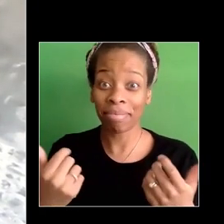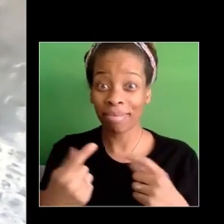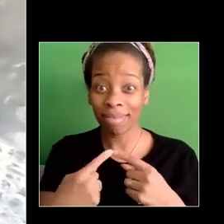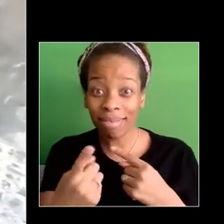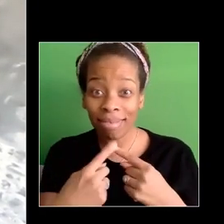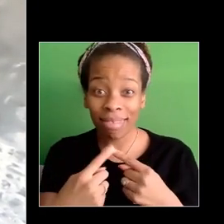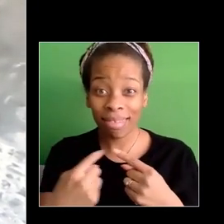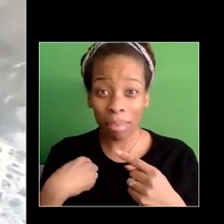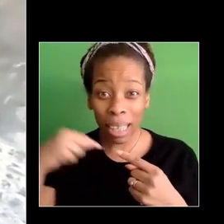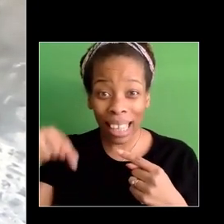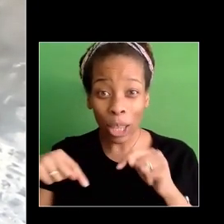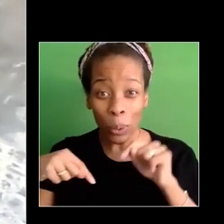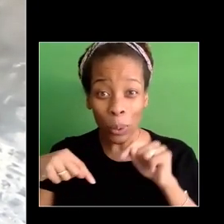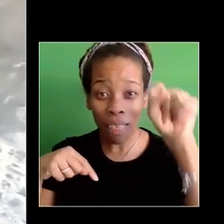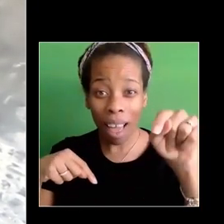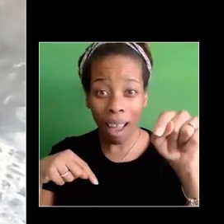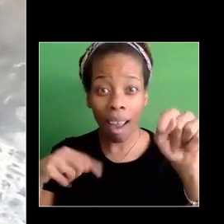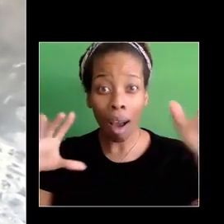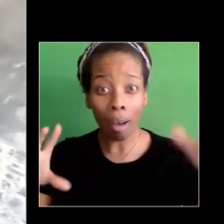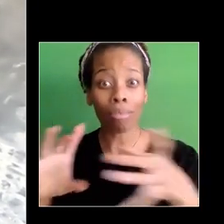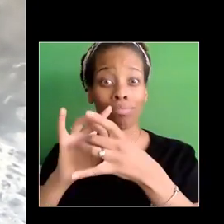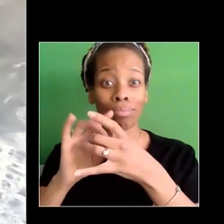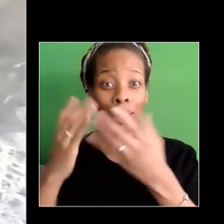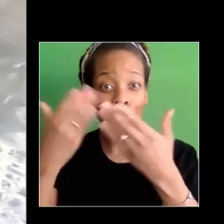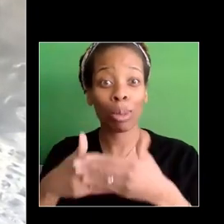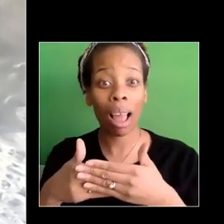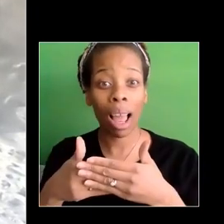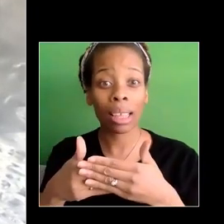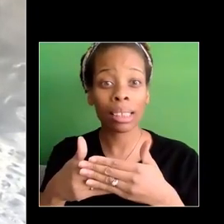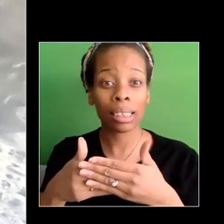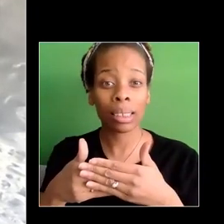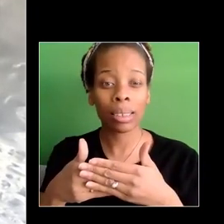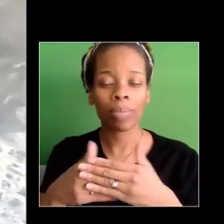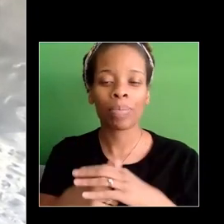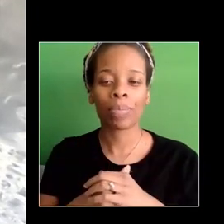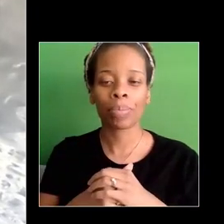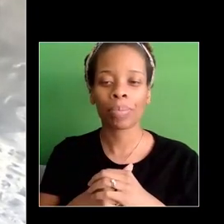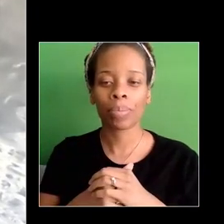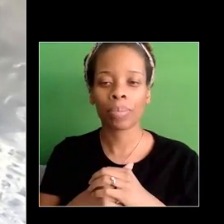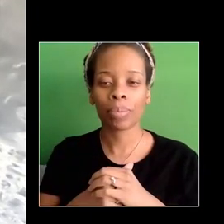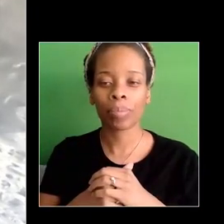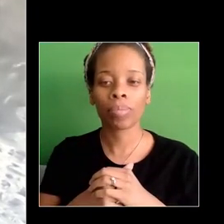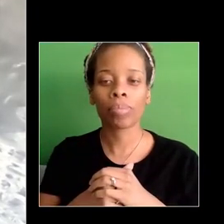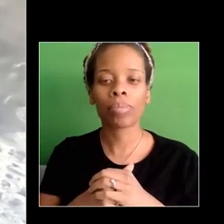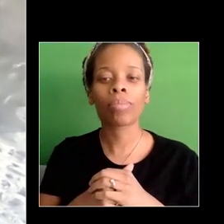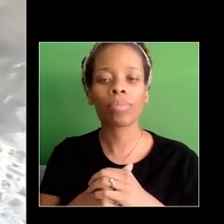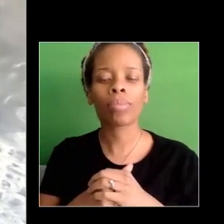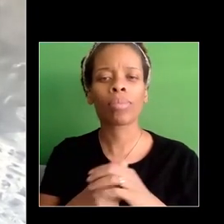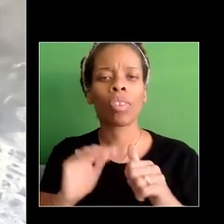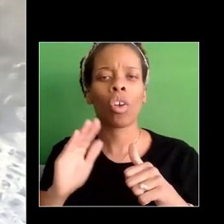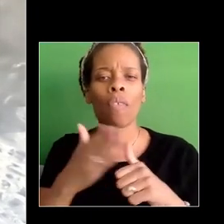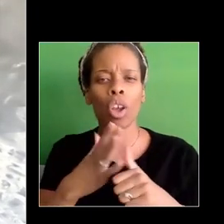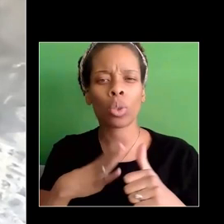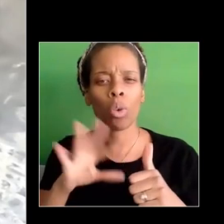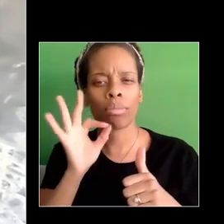can speak tonight about your work. So I first want to start, Lynette, by just asking